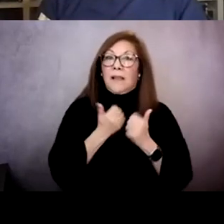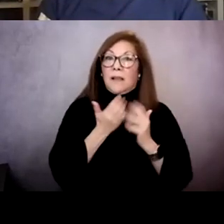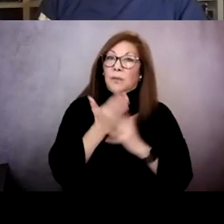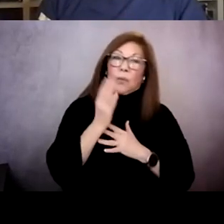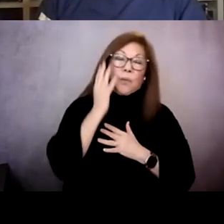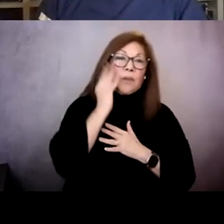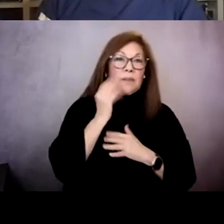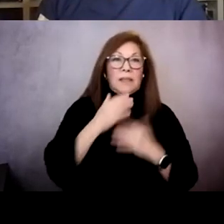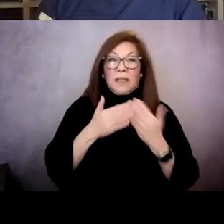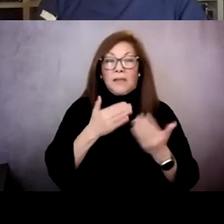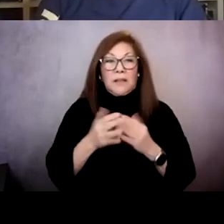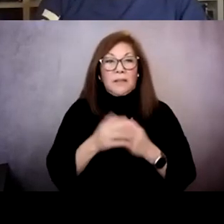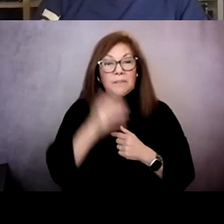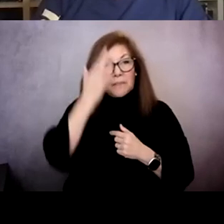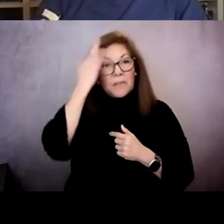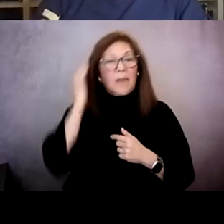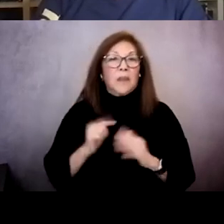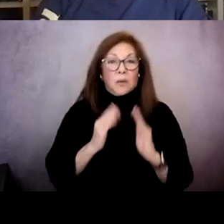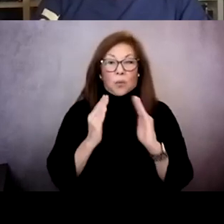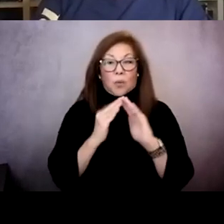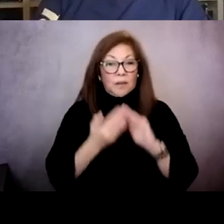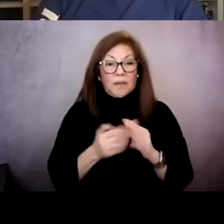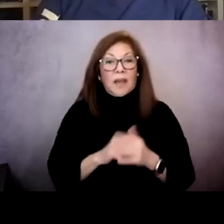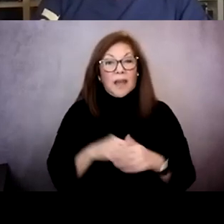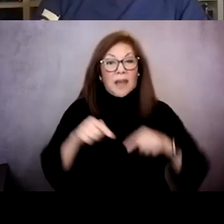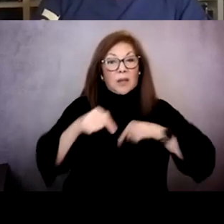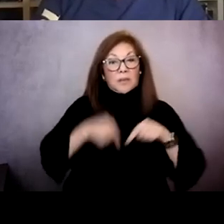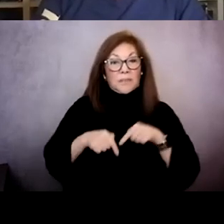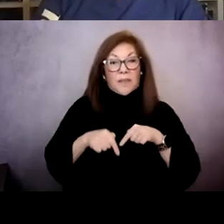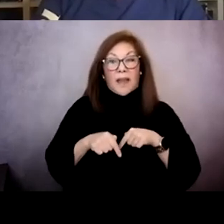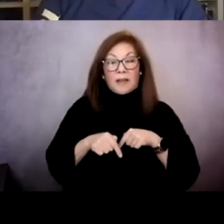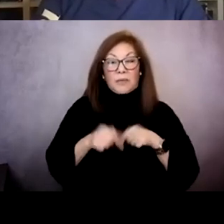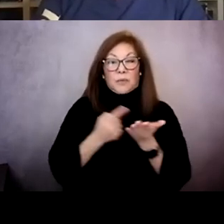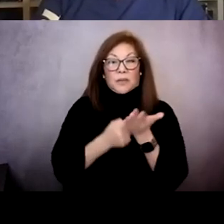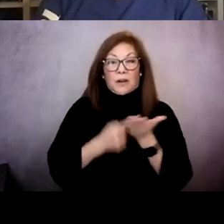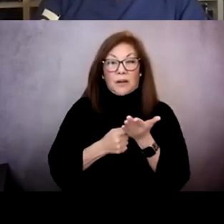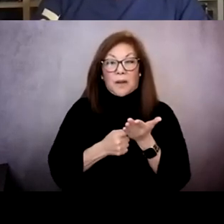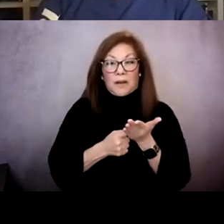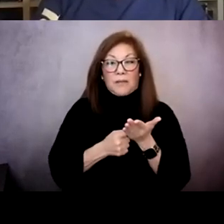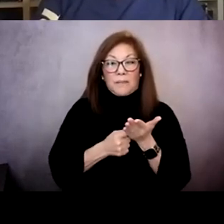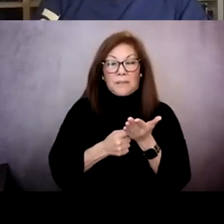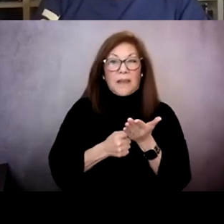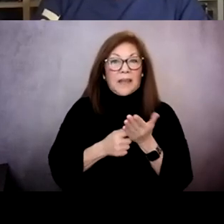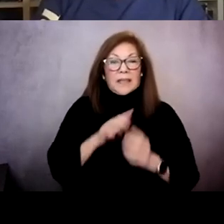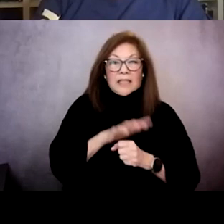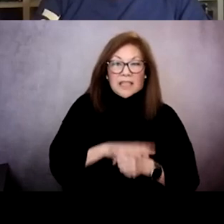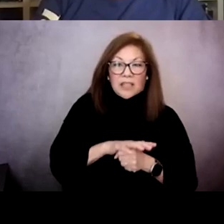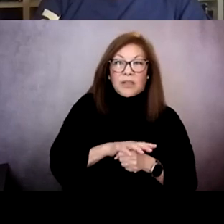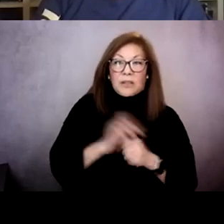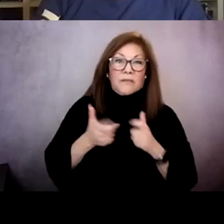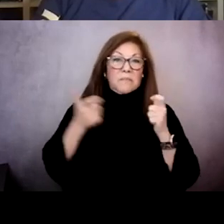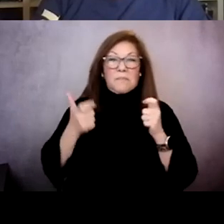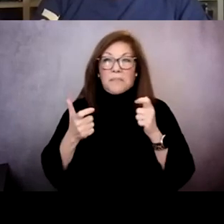within, you know, one community. And it goes back a little bit to what we were talking about of, you know, the tension of the big tent